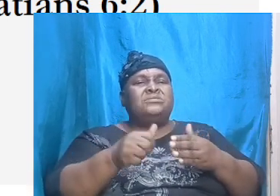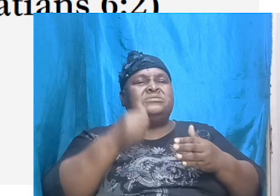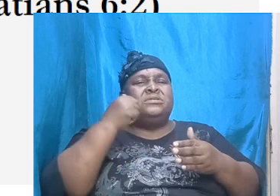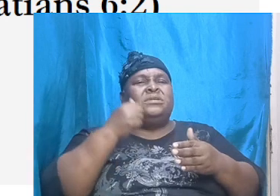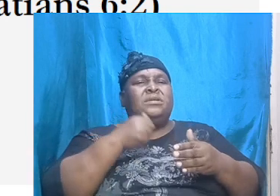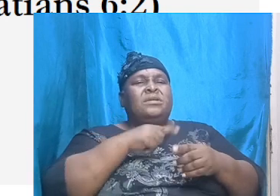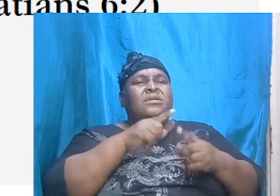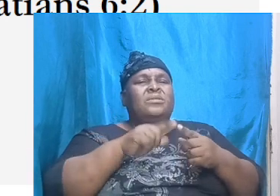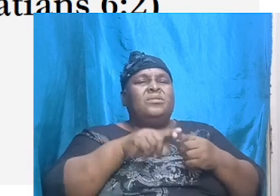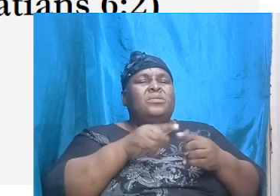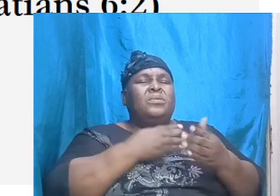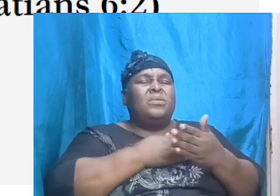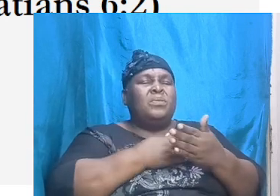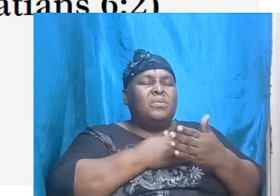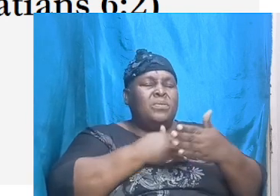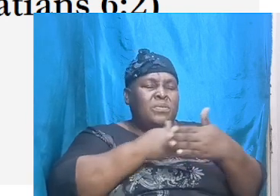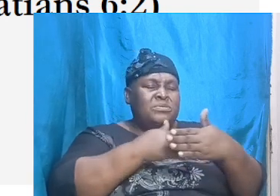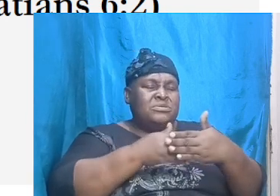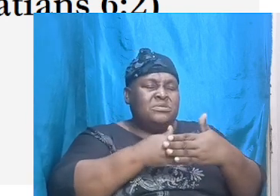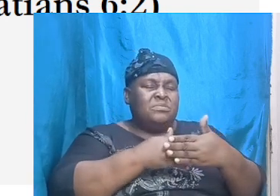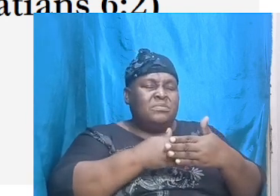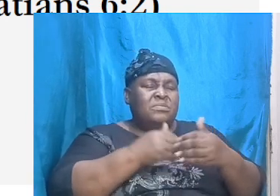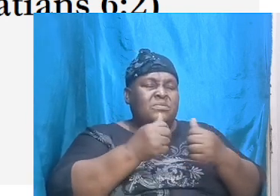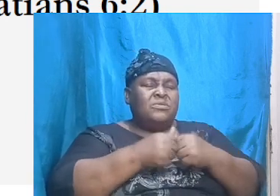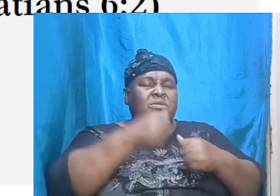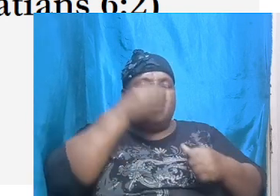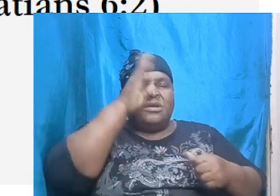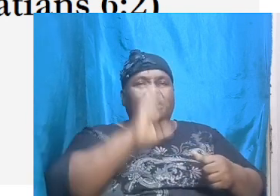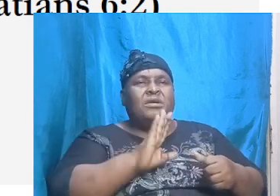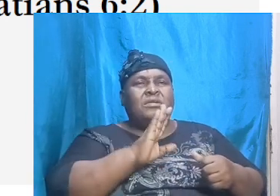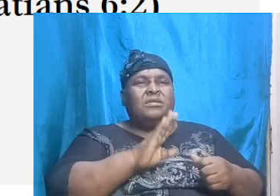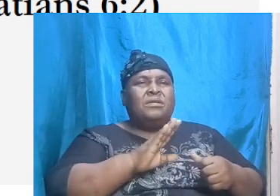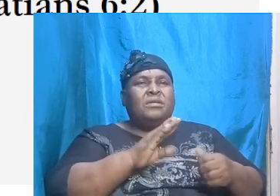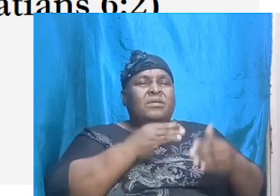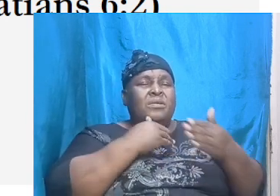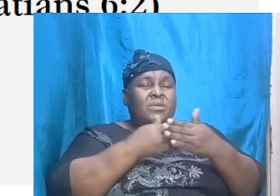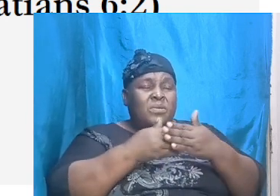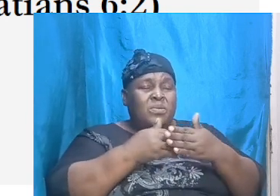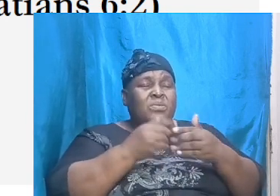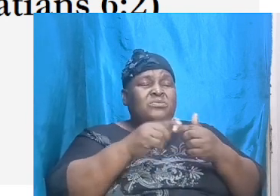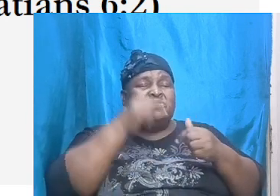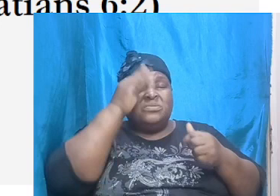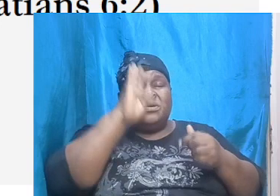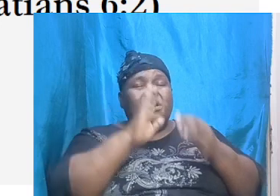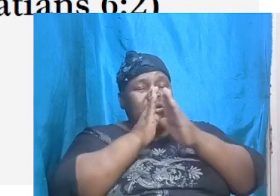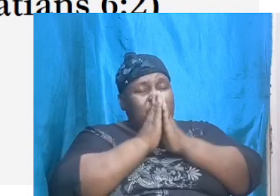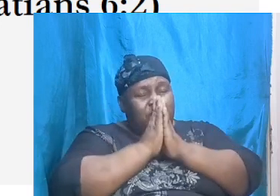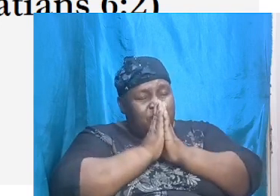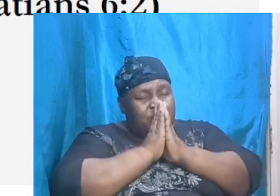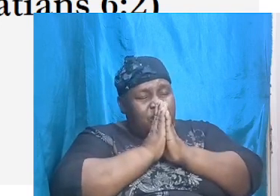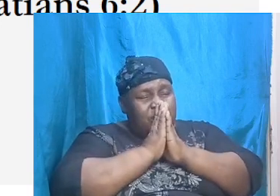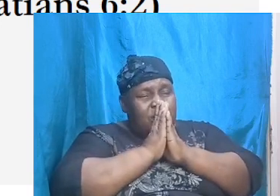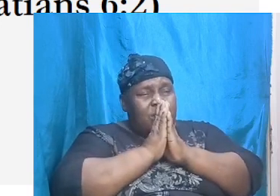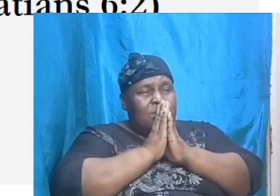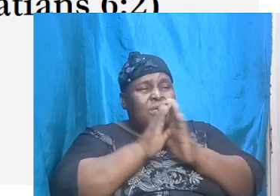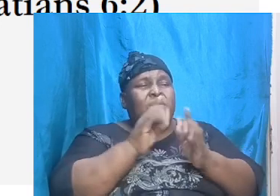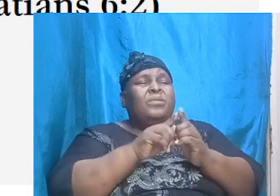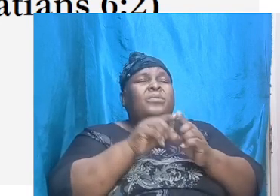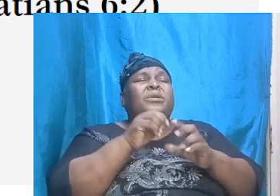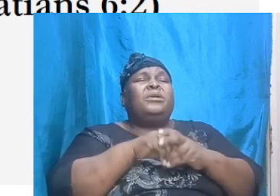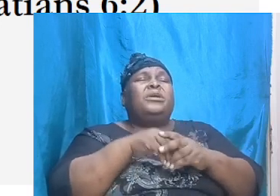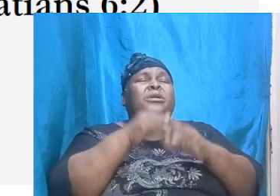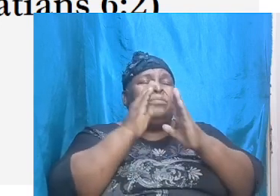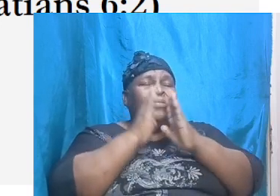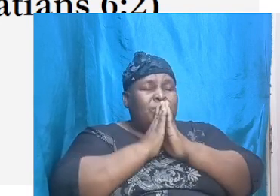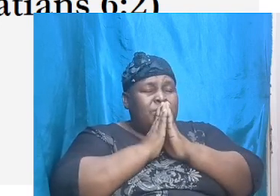God. You're closer to God when you're in prayer. And when you're in prayer, you can't be close to God and it don't change